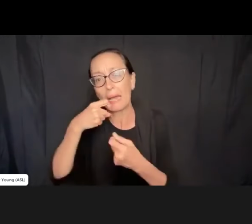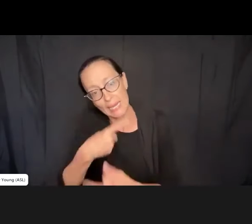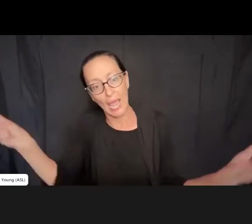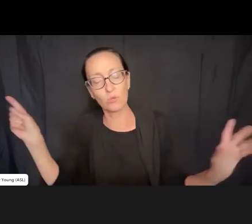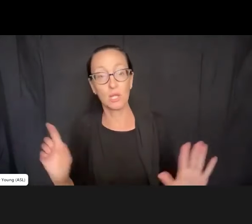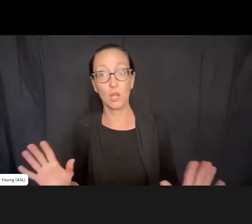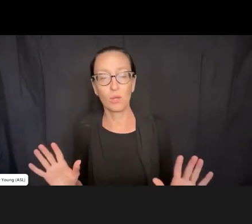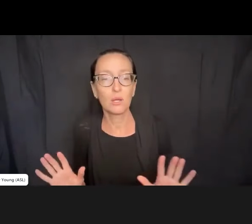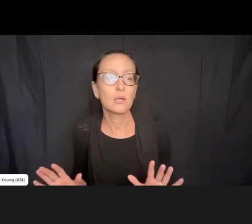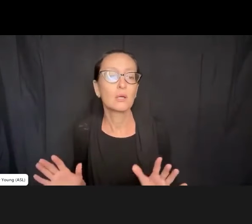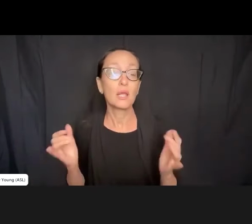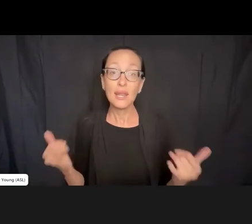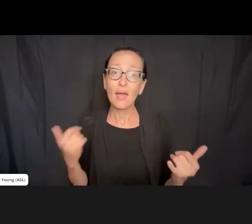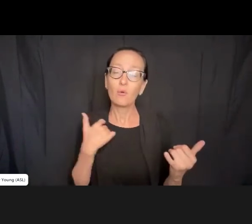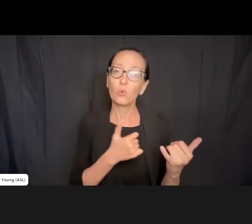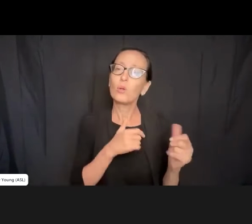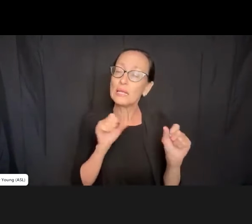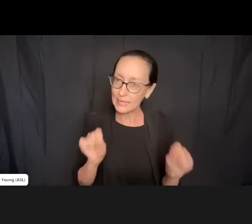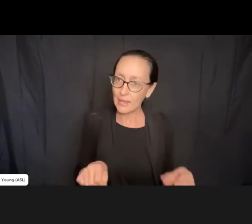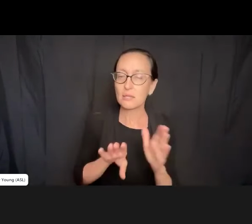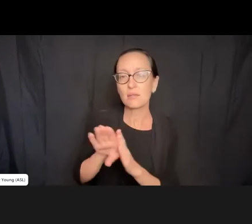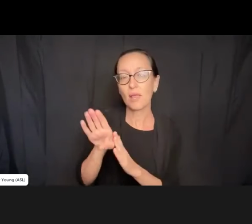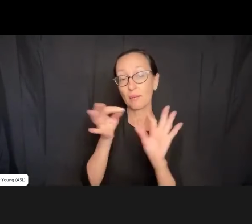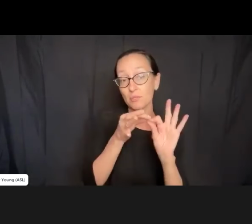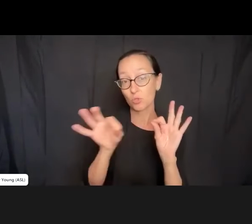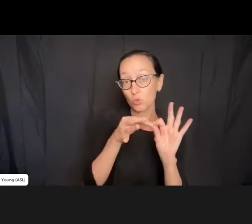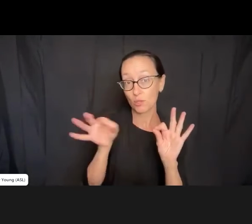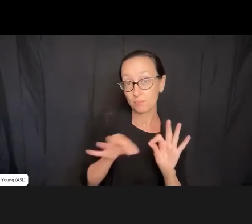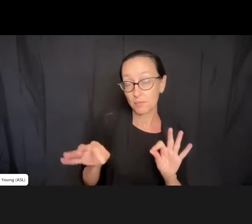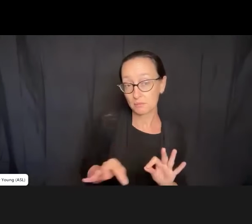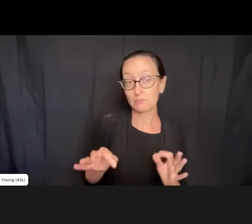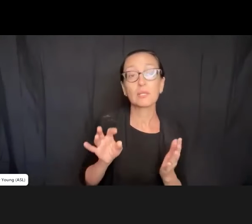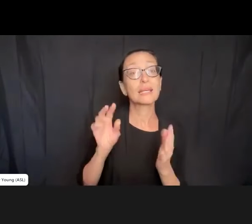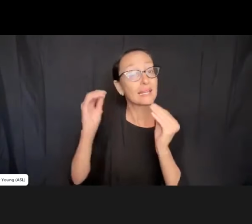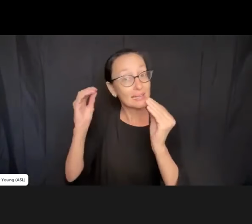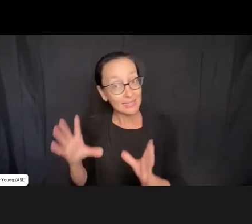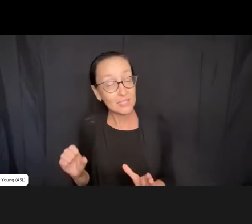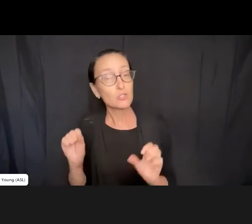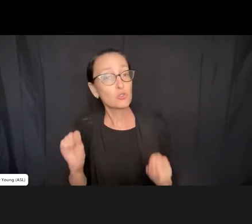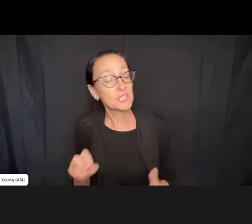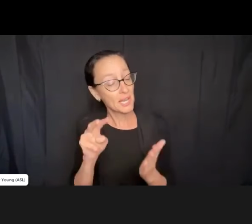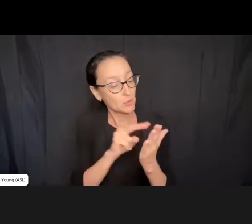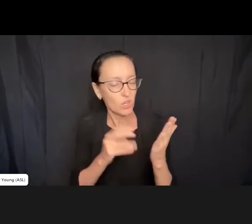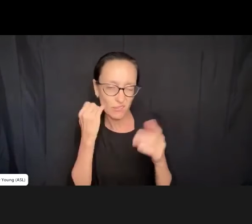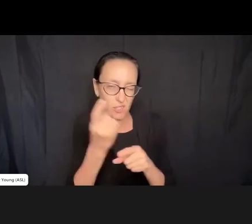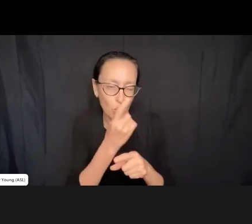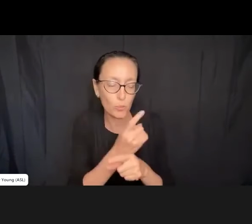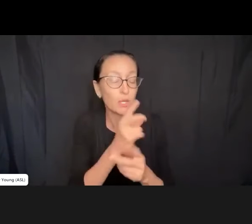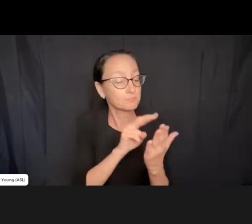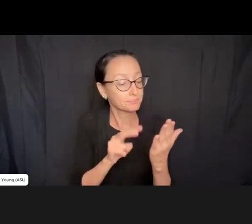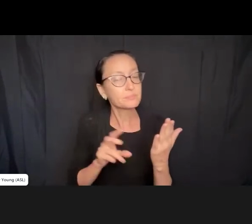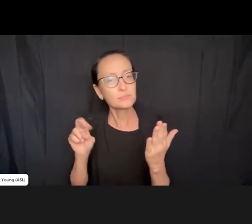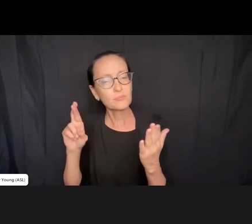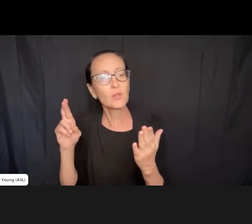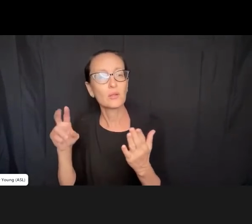scripts that we can develop that if it's appropriate, teachers may read those to their classrooms, or we might have members of the crisis response team go